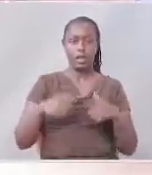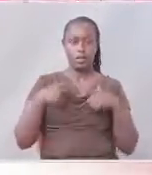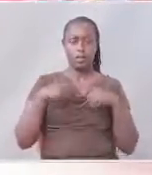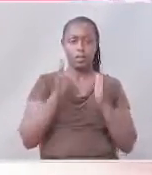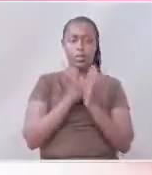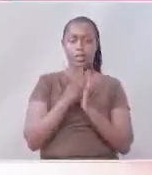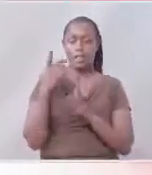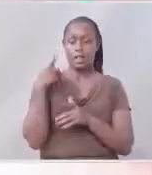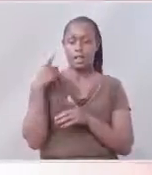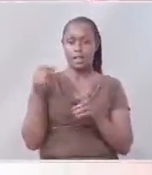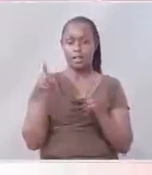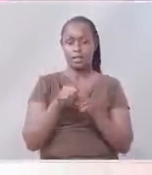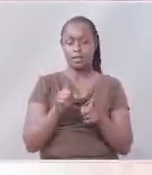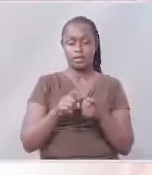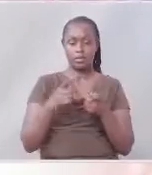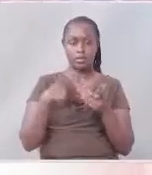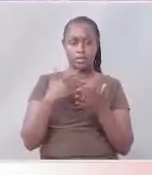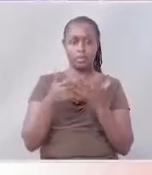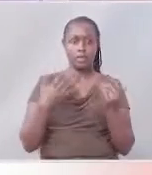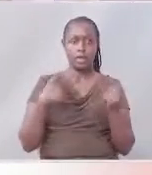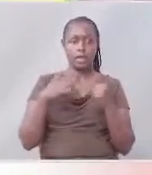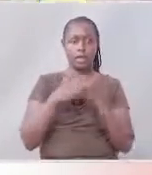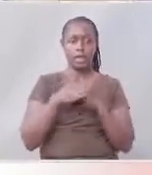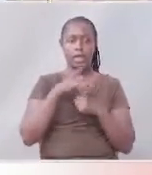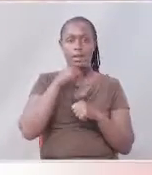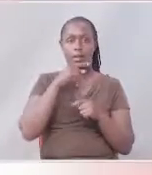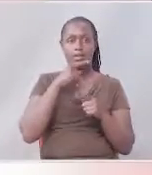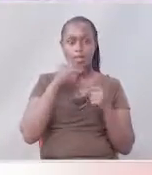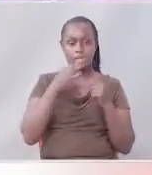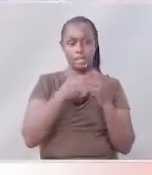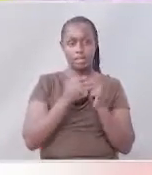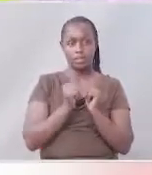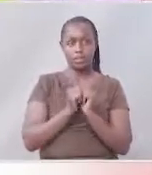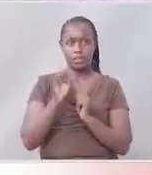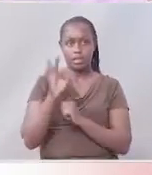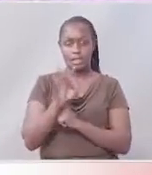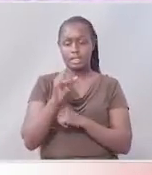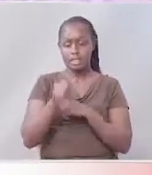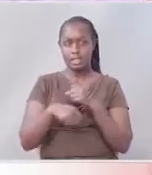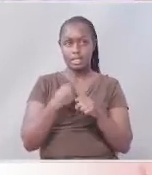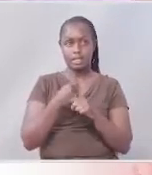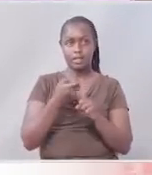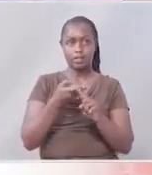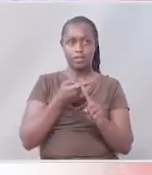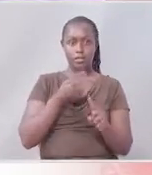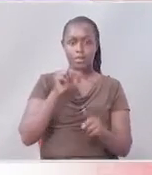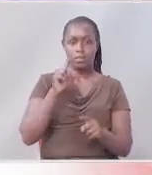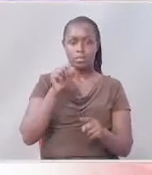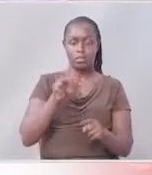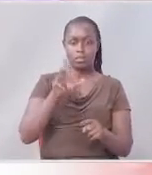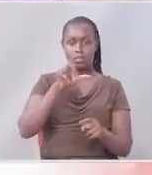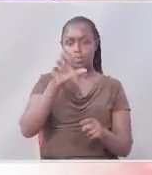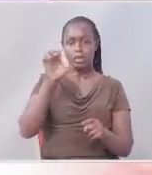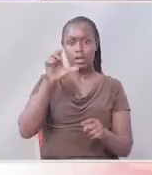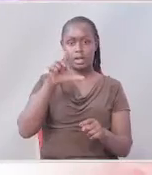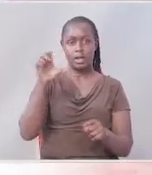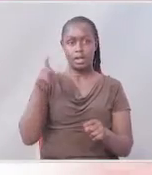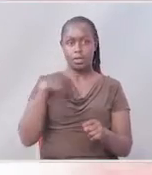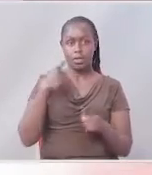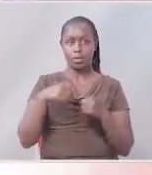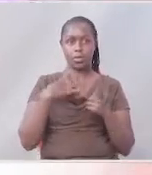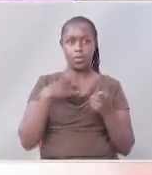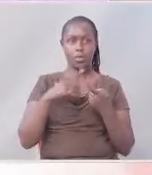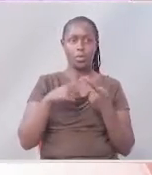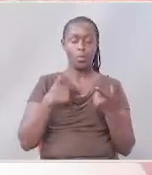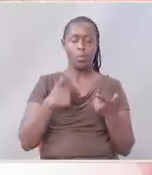recent gut-wrenching incident where 9 boys aged 8 to 13 years from Ntulele Primary School in Baringo County were